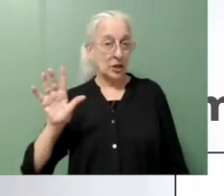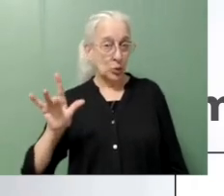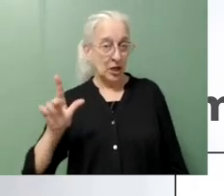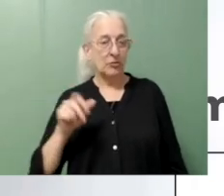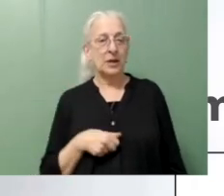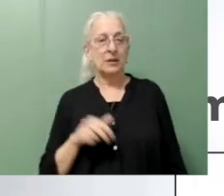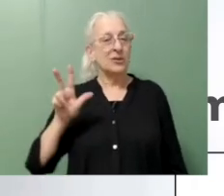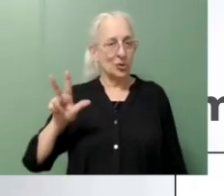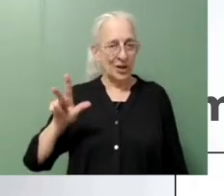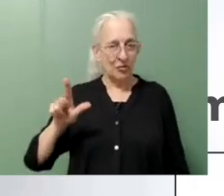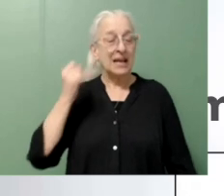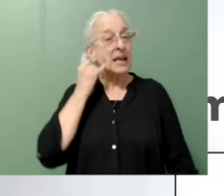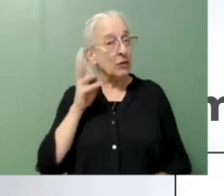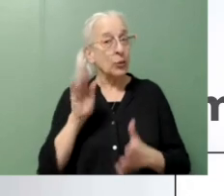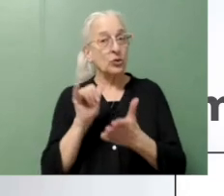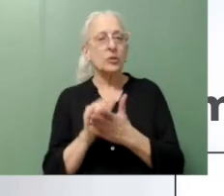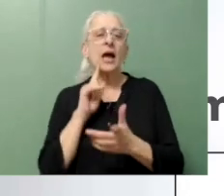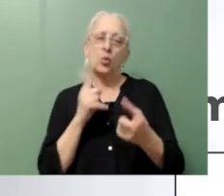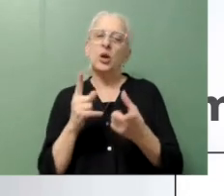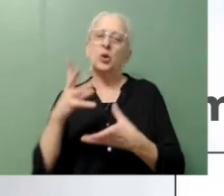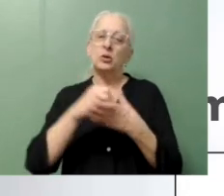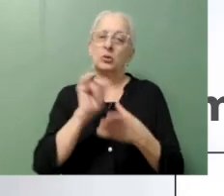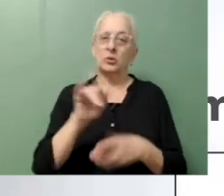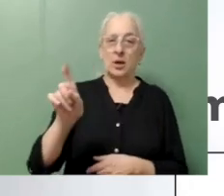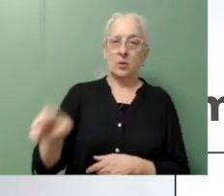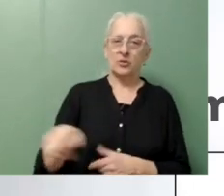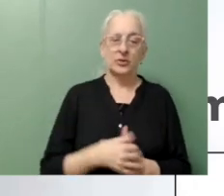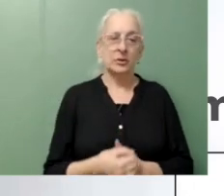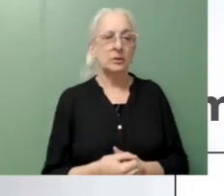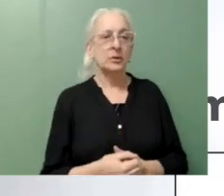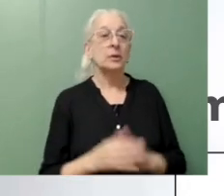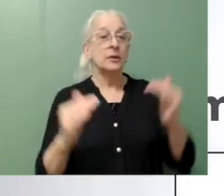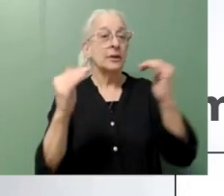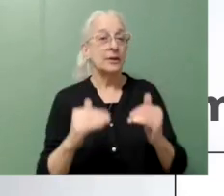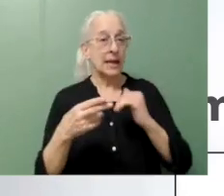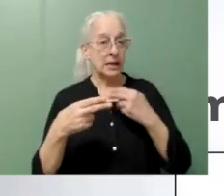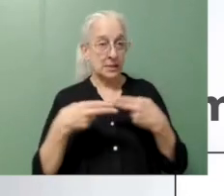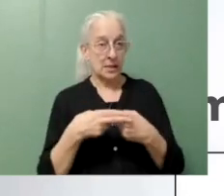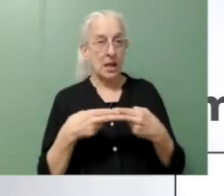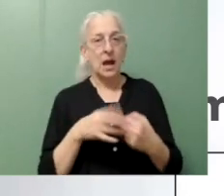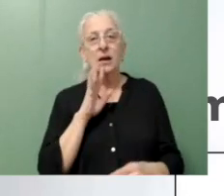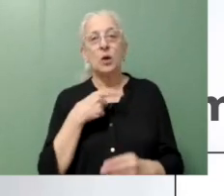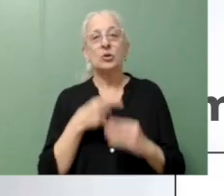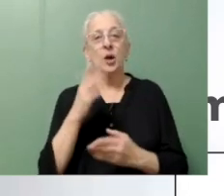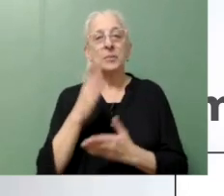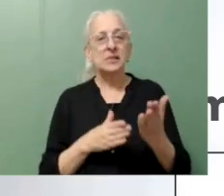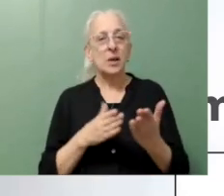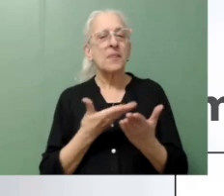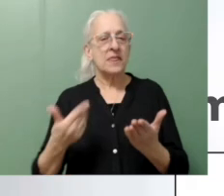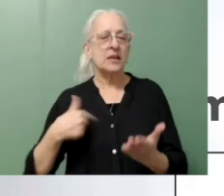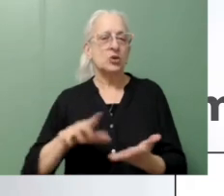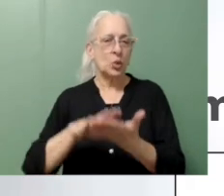we'll make sure to include this question in it. On the next slide, I'll talk about some takeaways and